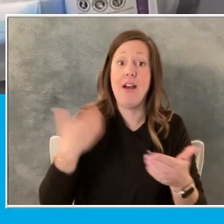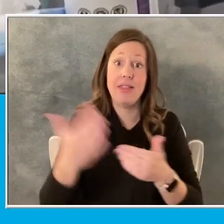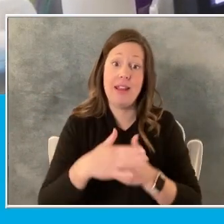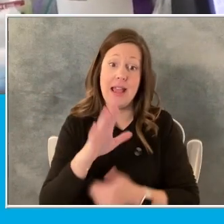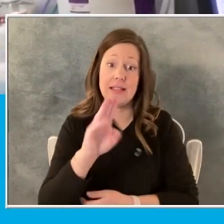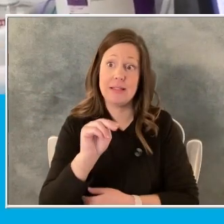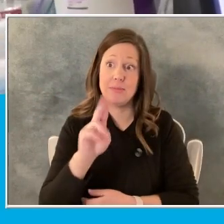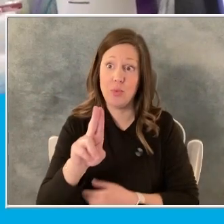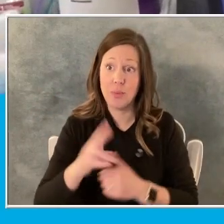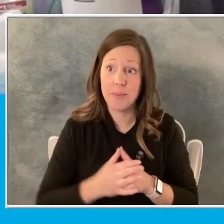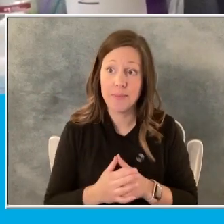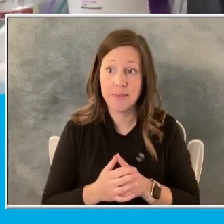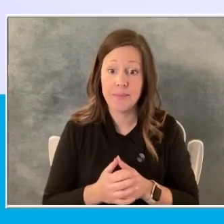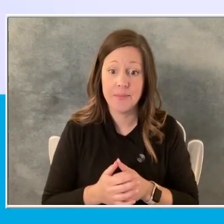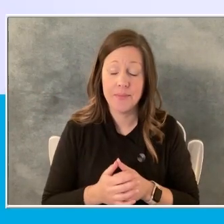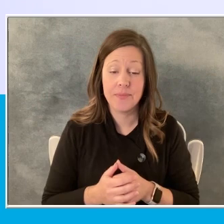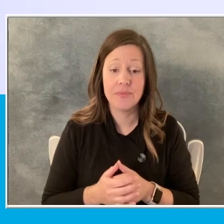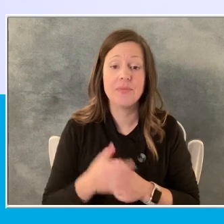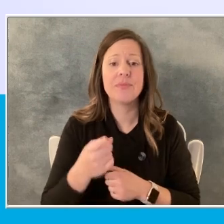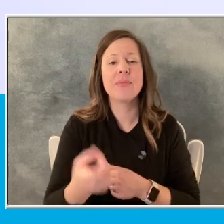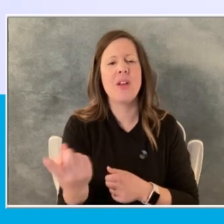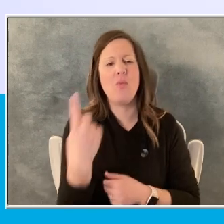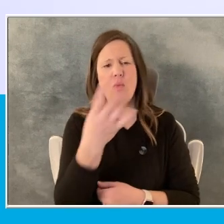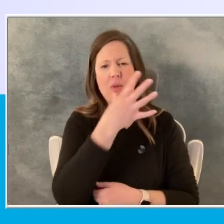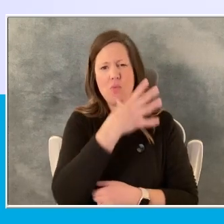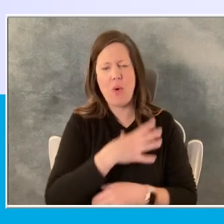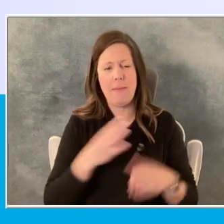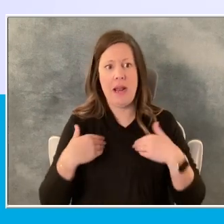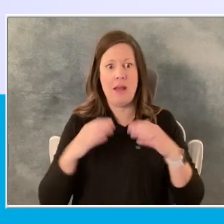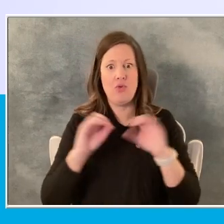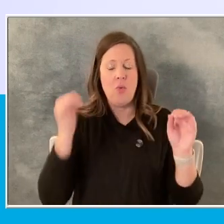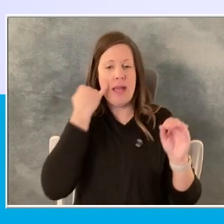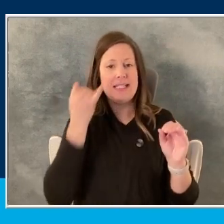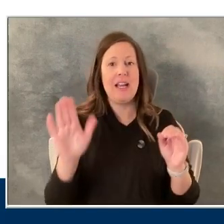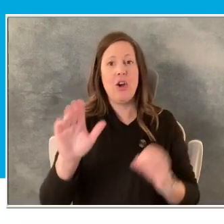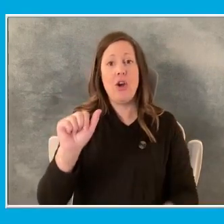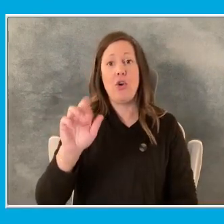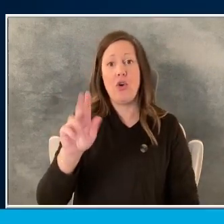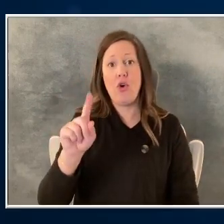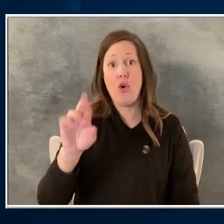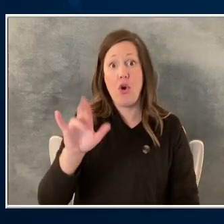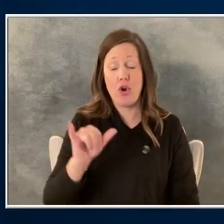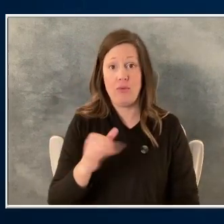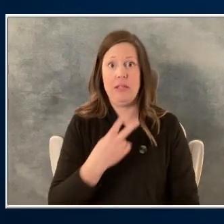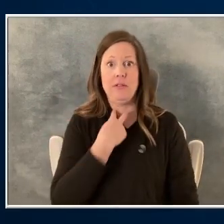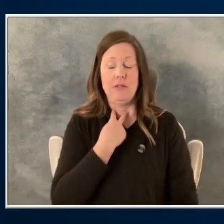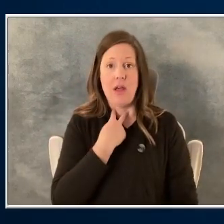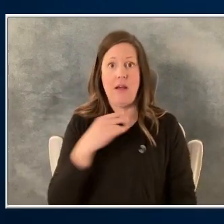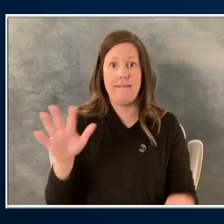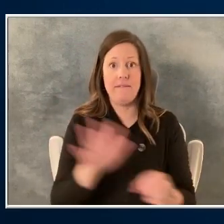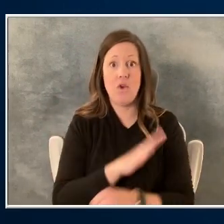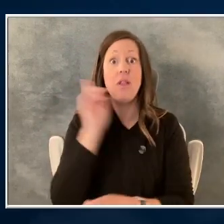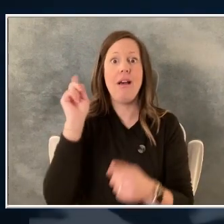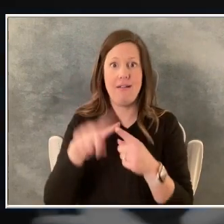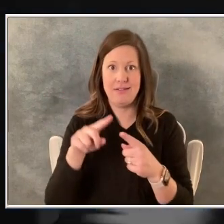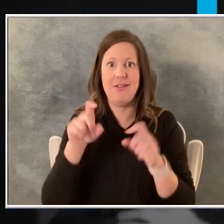from one woman who had no clue her arteries were clogged until she got this scan. Tuesday at 8.